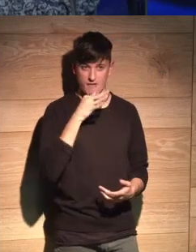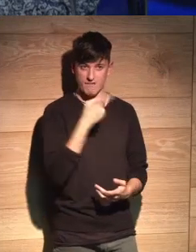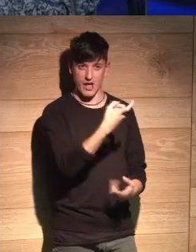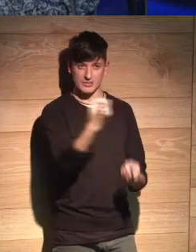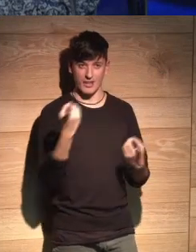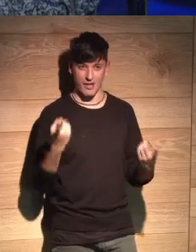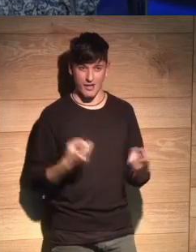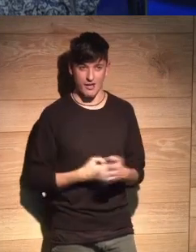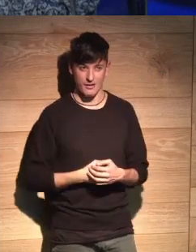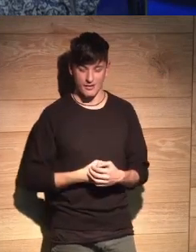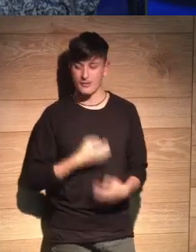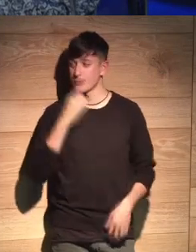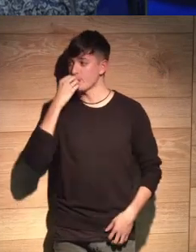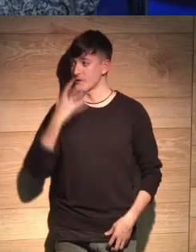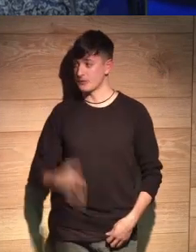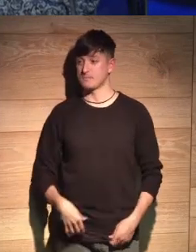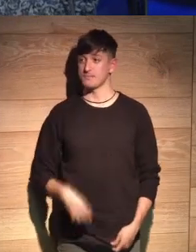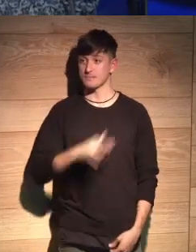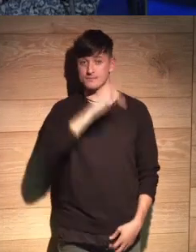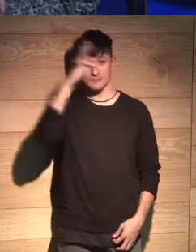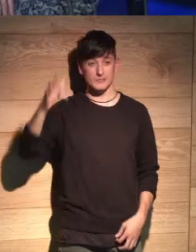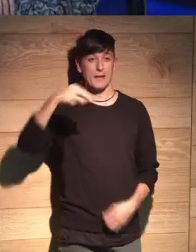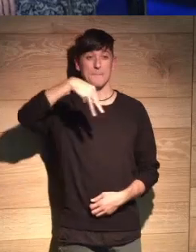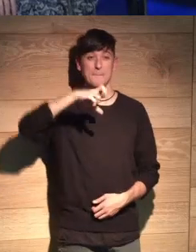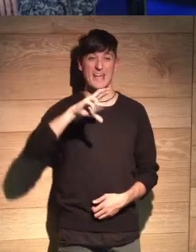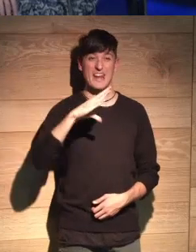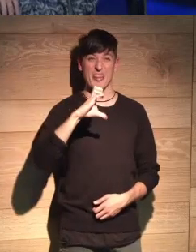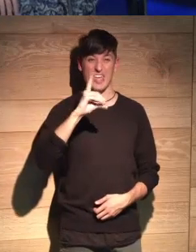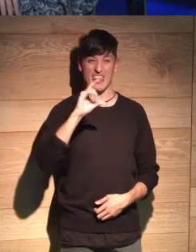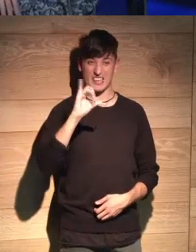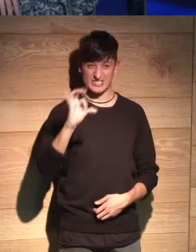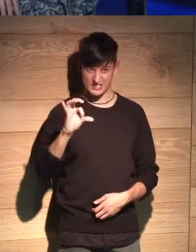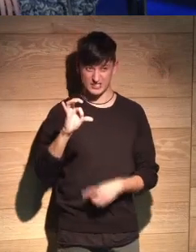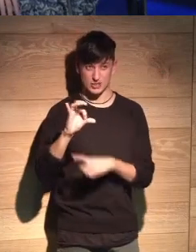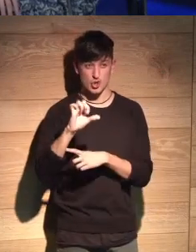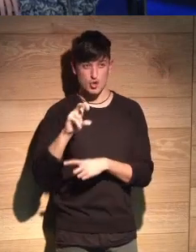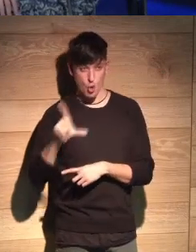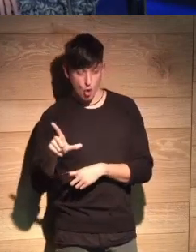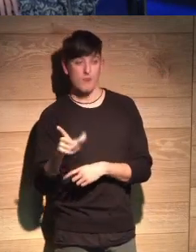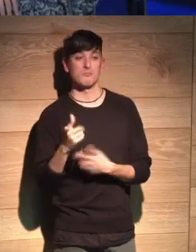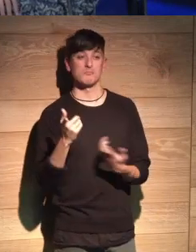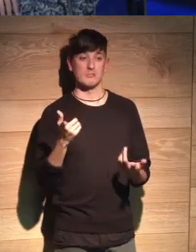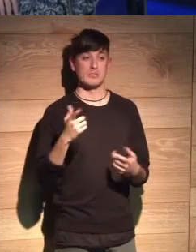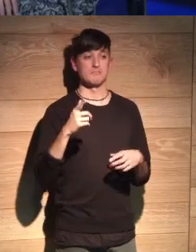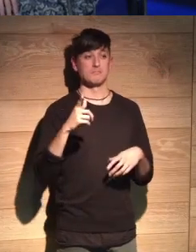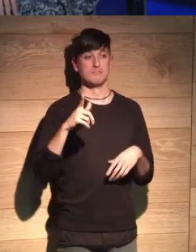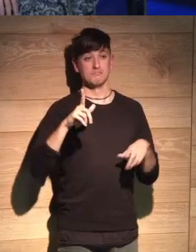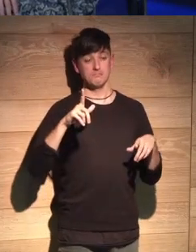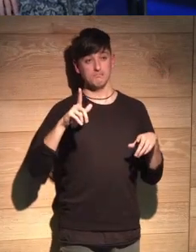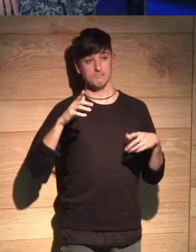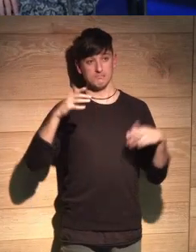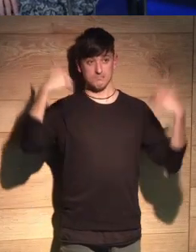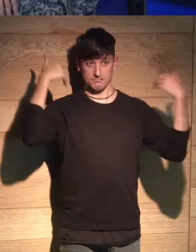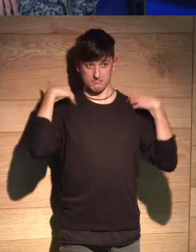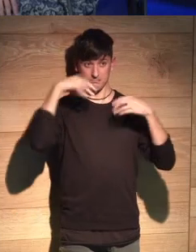I still have a long track to go. Mercedes Yule is the global responsible of the area of